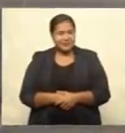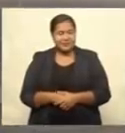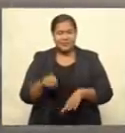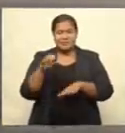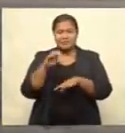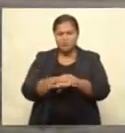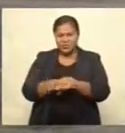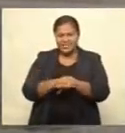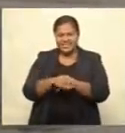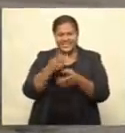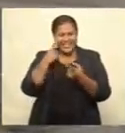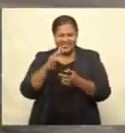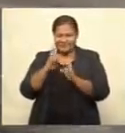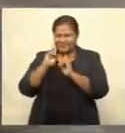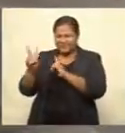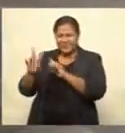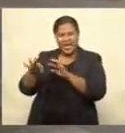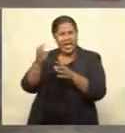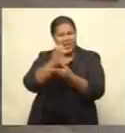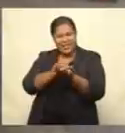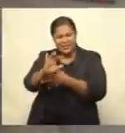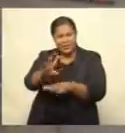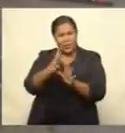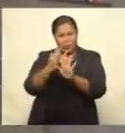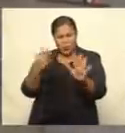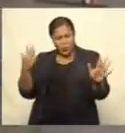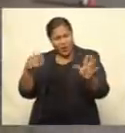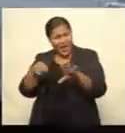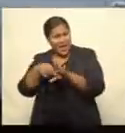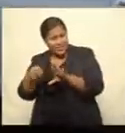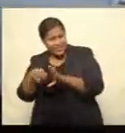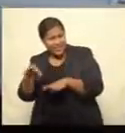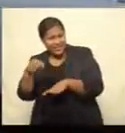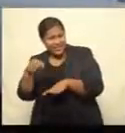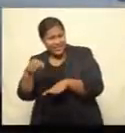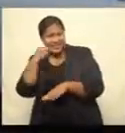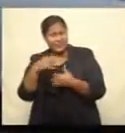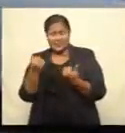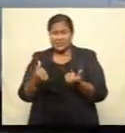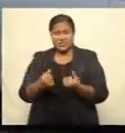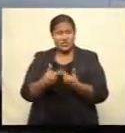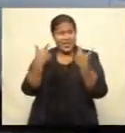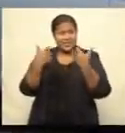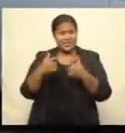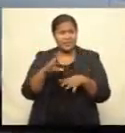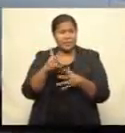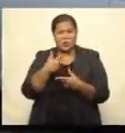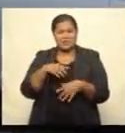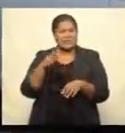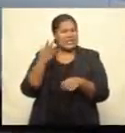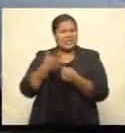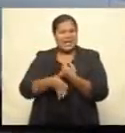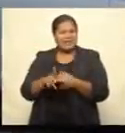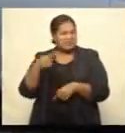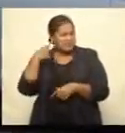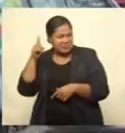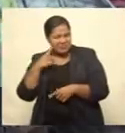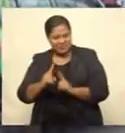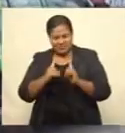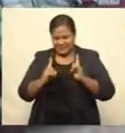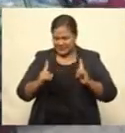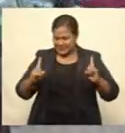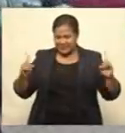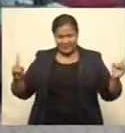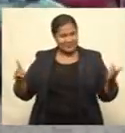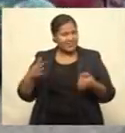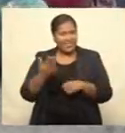Policing customers lined up outside supermarkets has been a challenge, as there is no regard for the 2-meter distancing